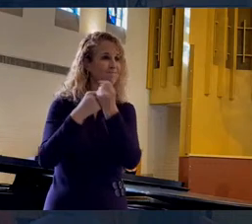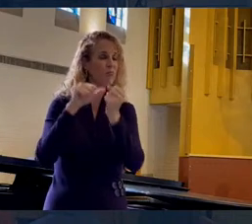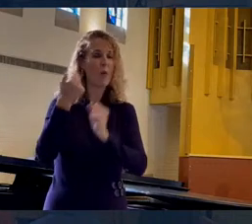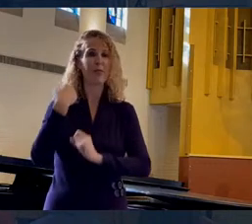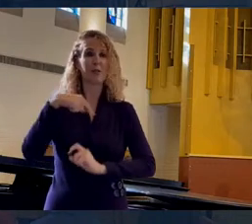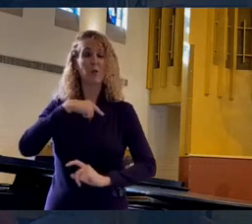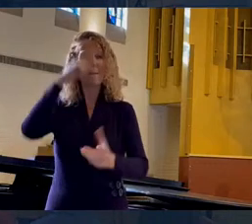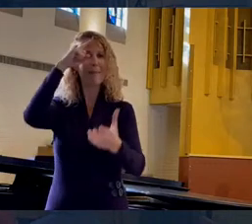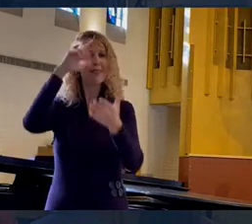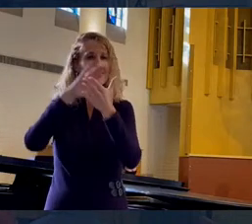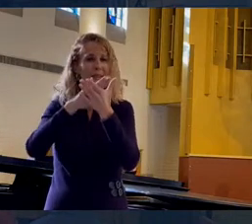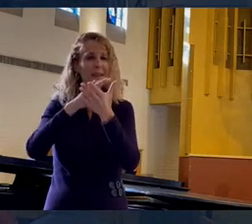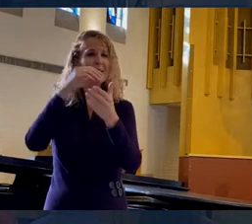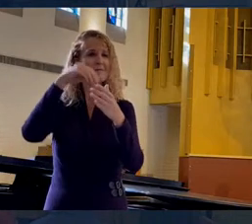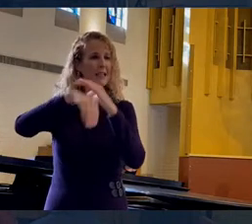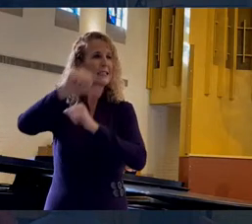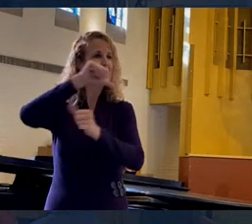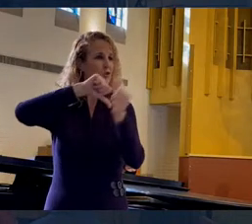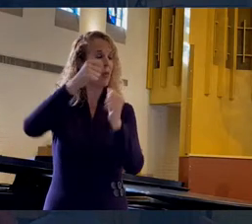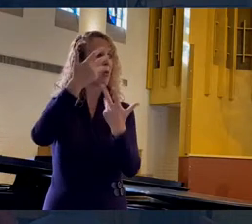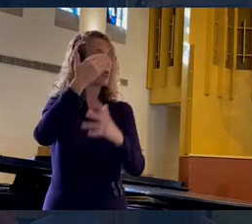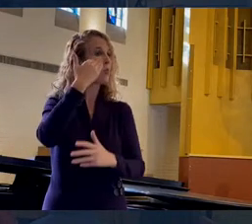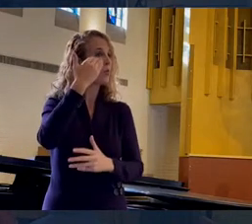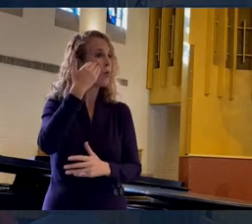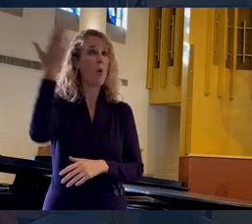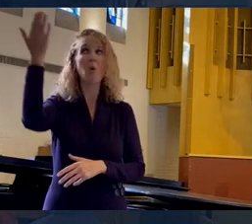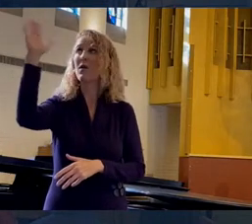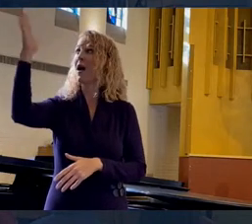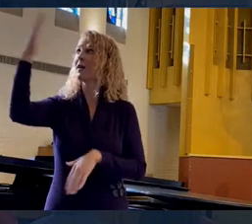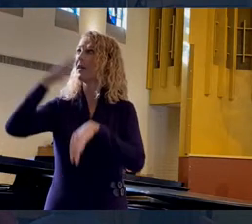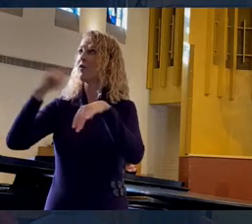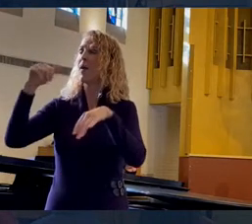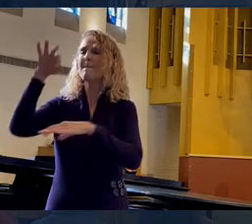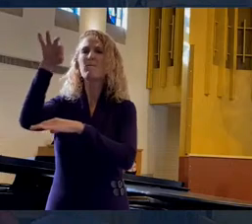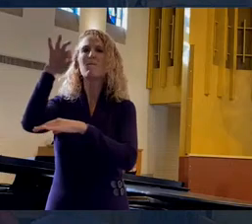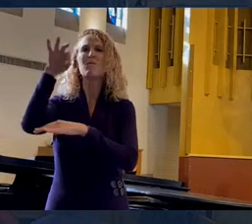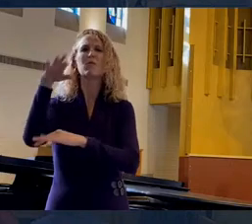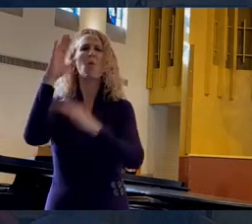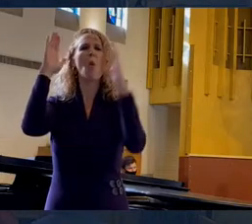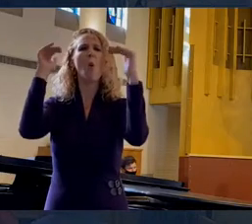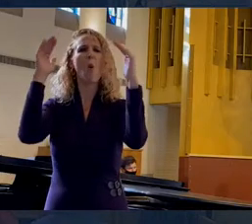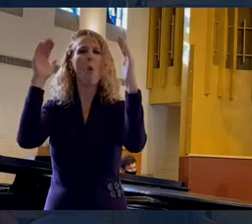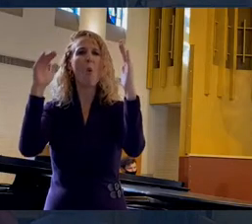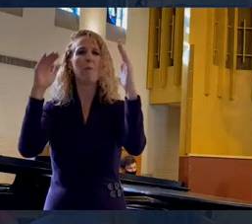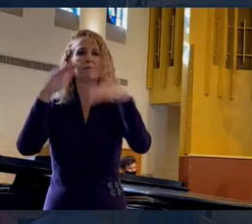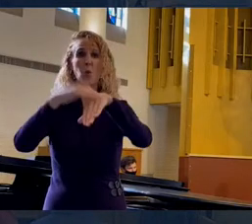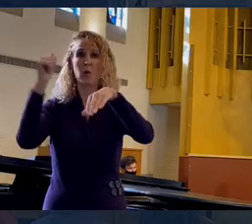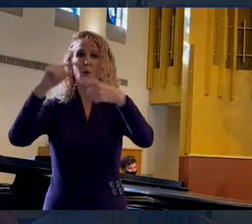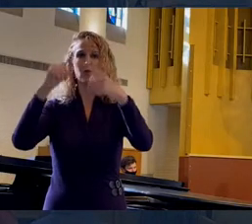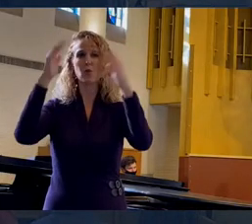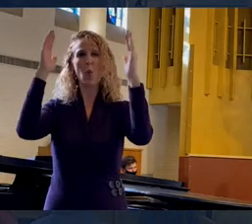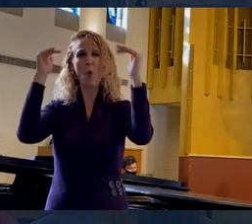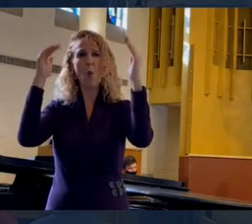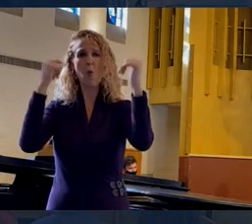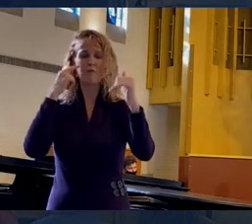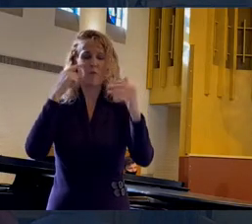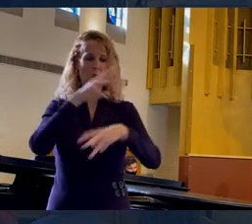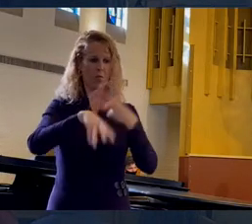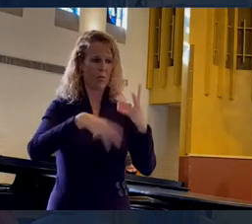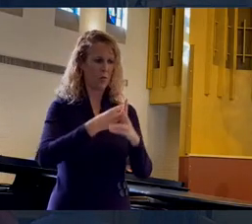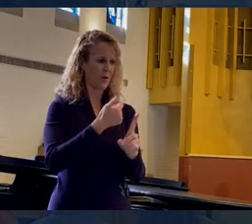in believing in others. We know that God is going to say, preach hope, to call us to hope to a world that's